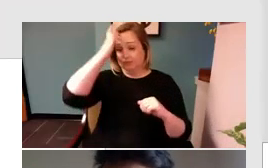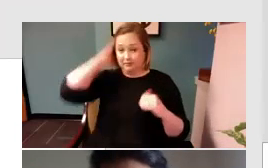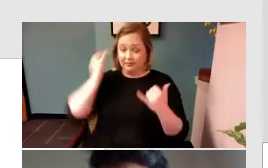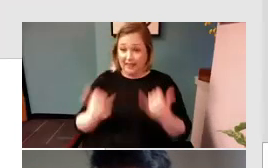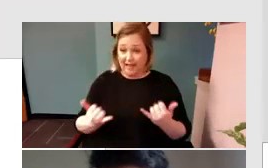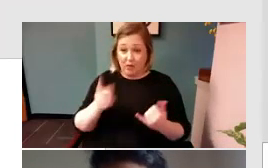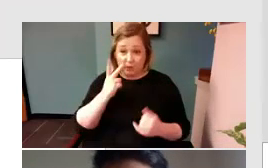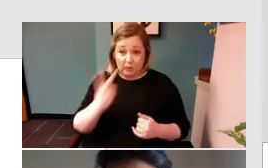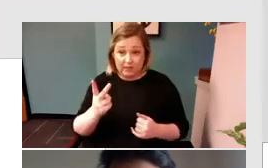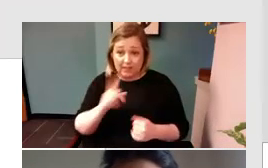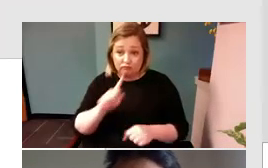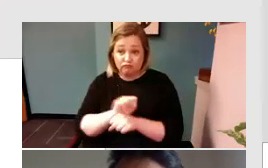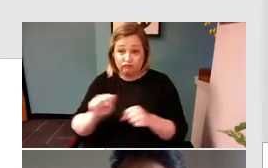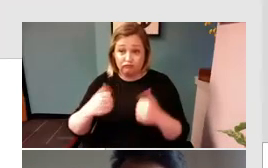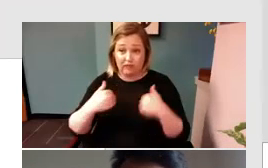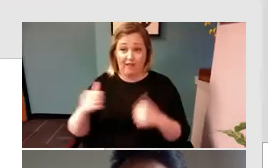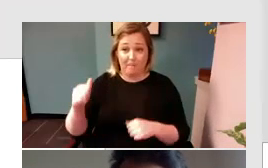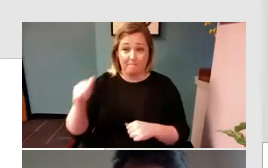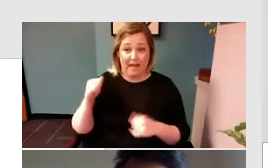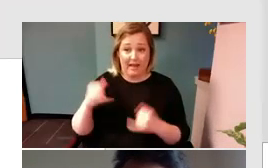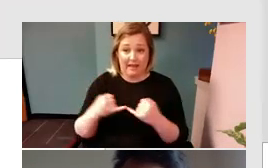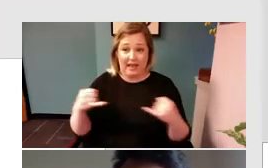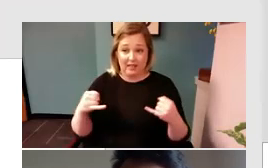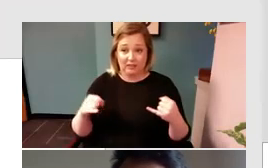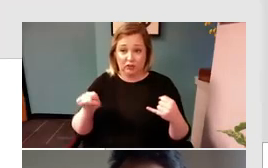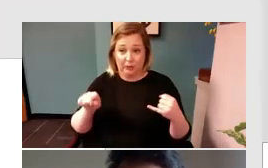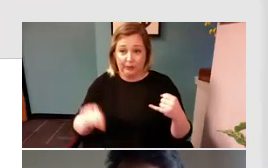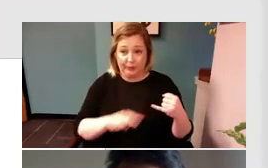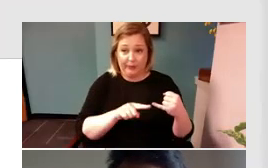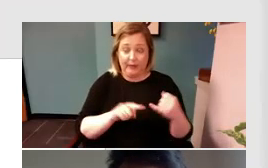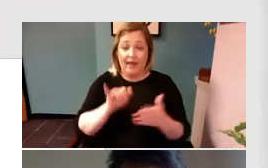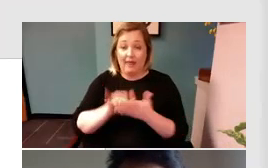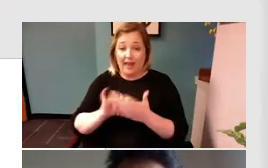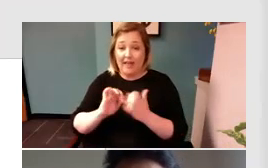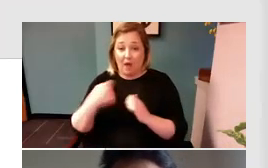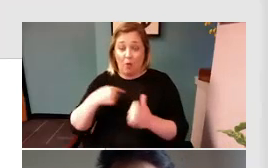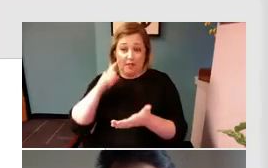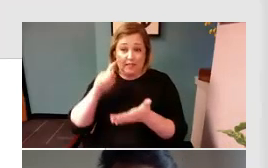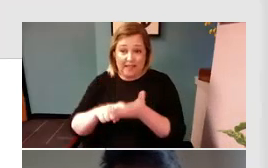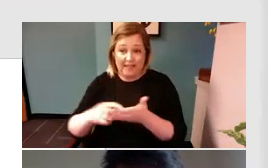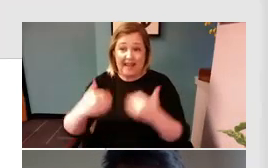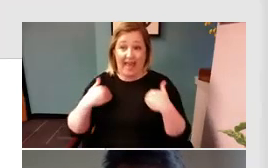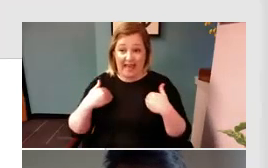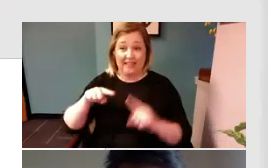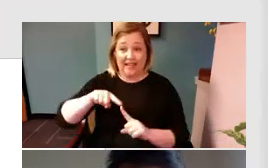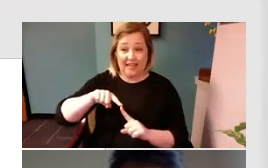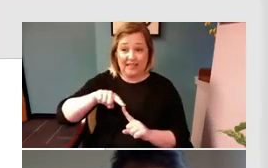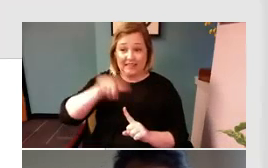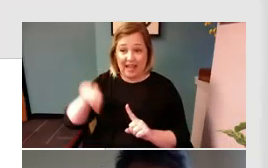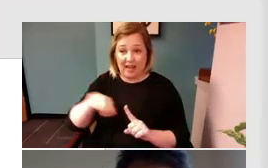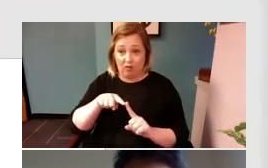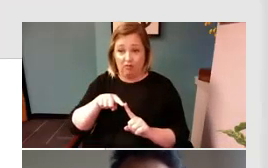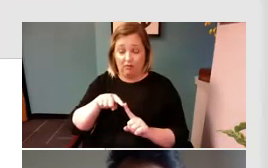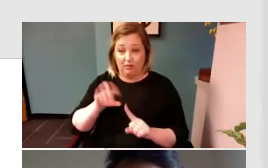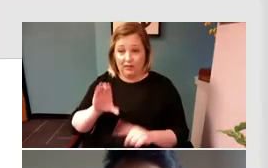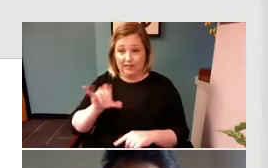back to C from J. And that is how we detect that there is a cycle in this particular graph. Then we come to C, then we come